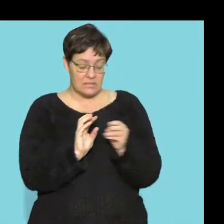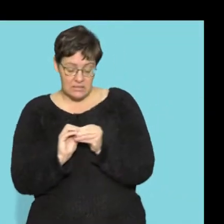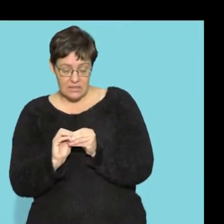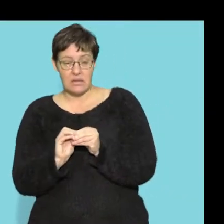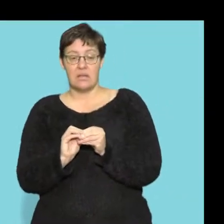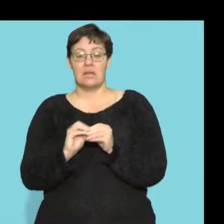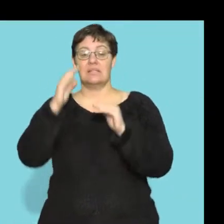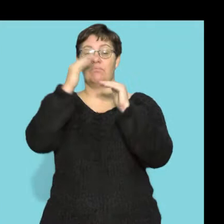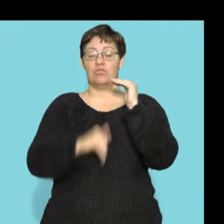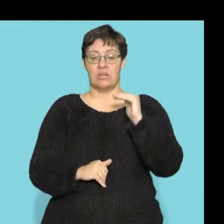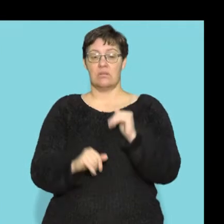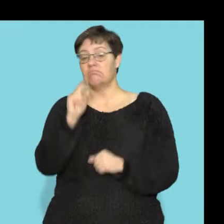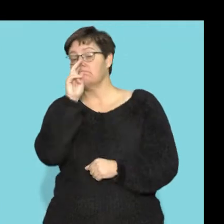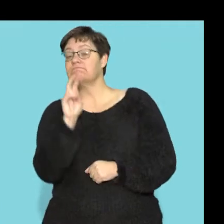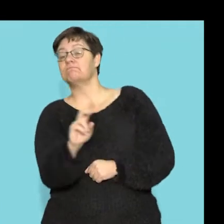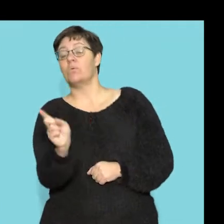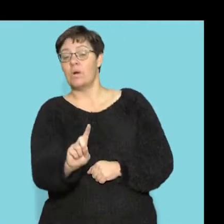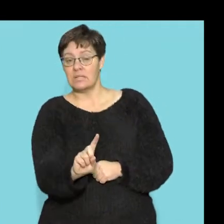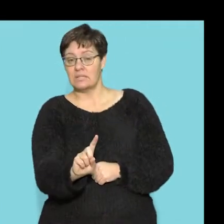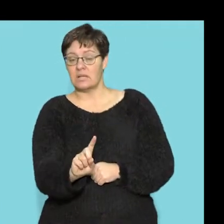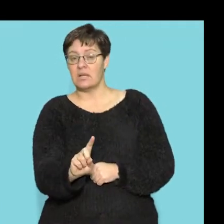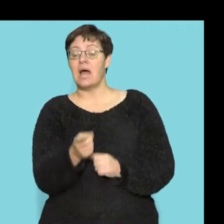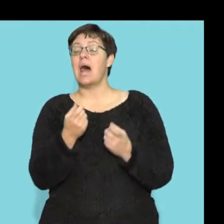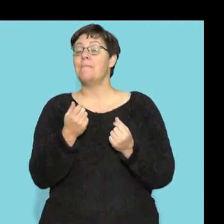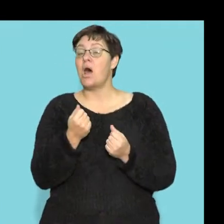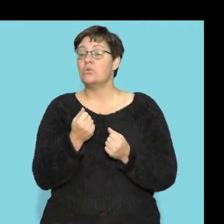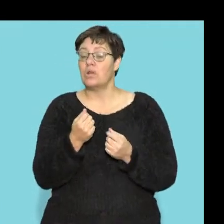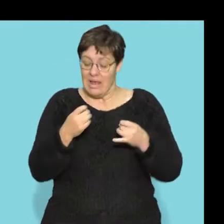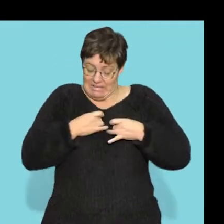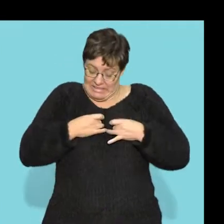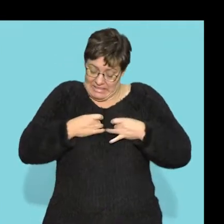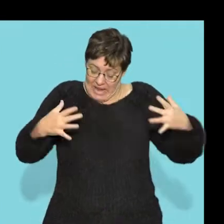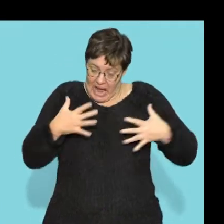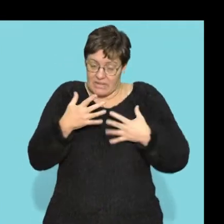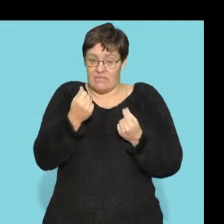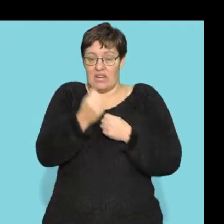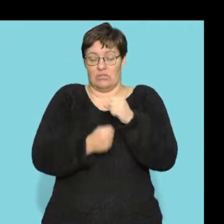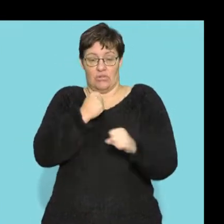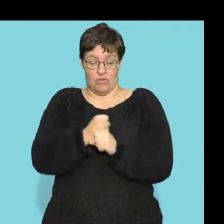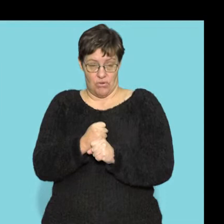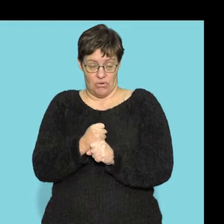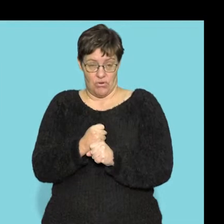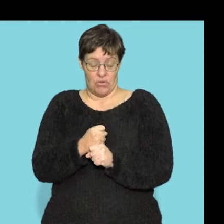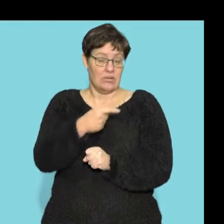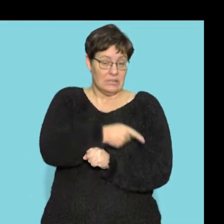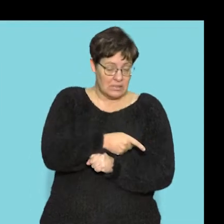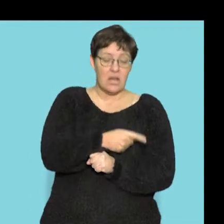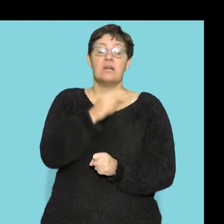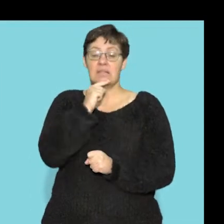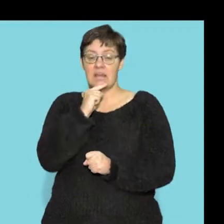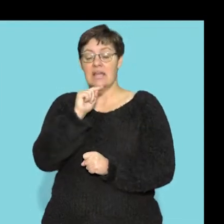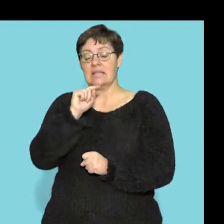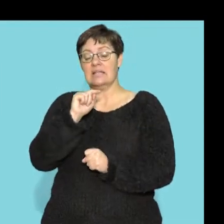depreciation. What do we look out for here? It's your figure at the beginning of the financial year. Therefore,